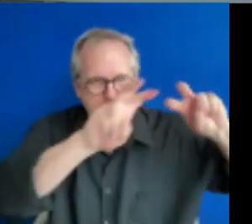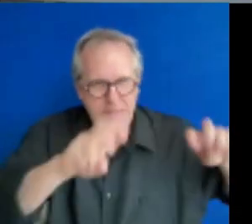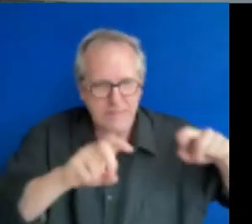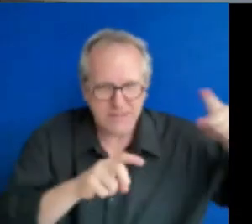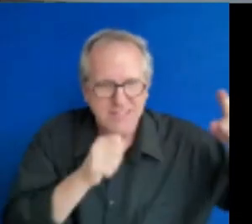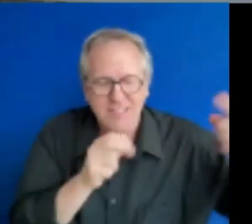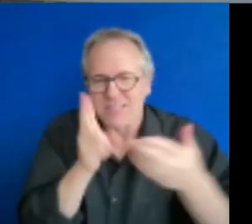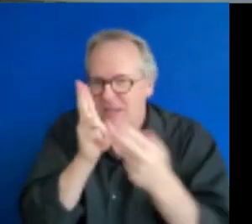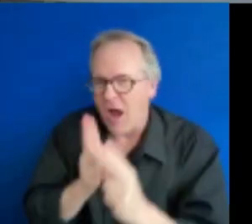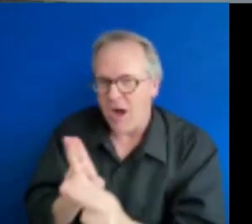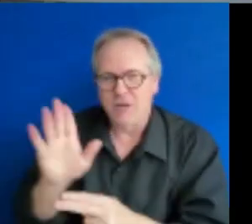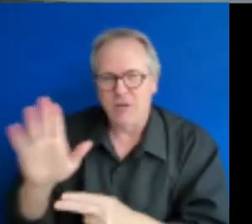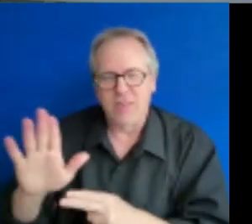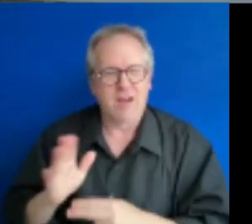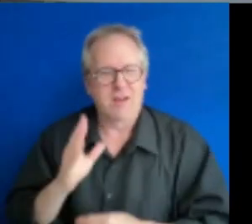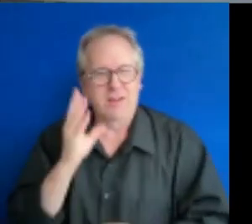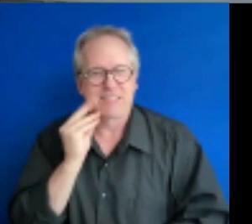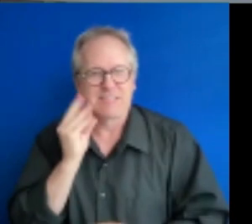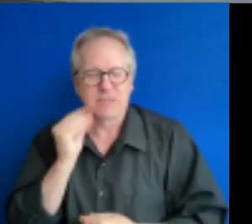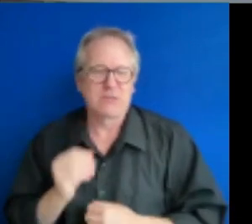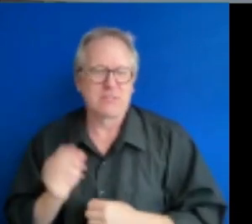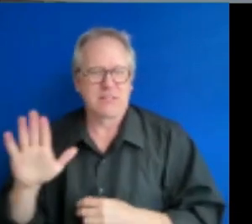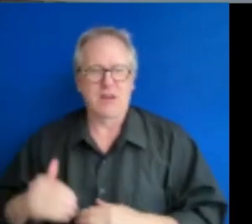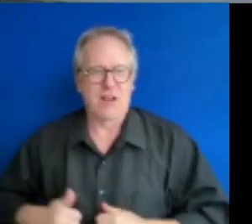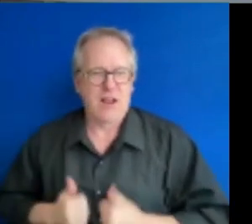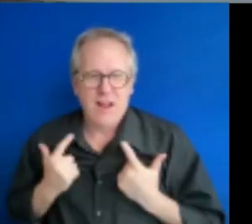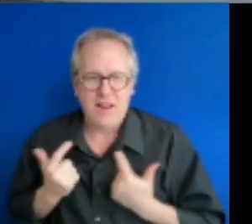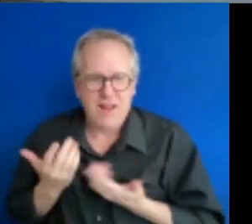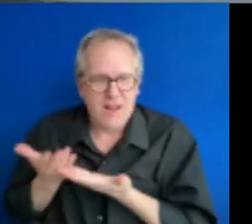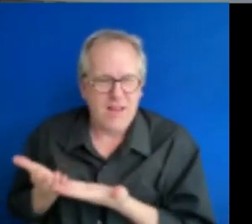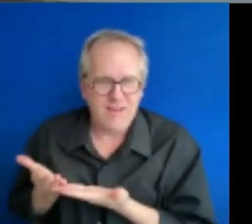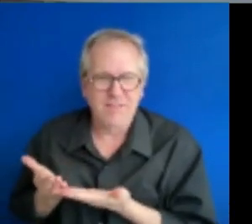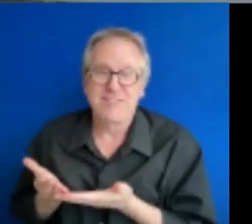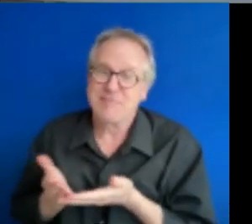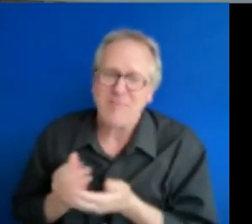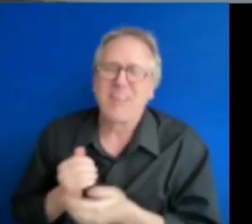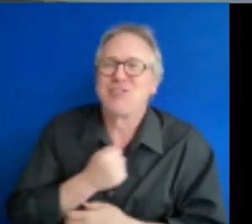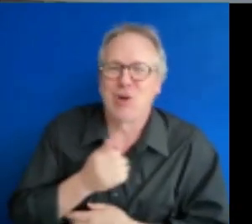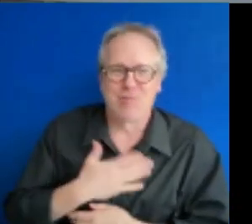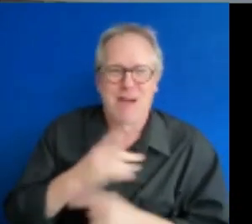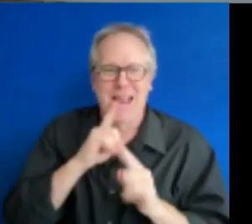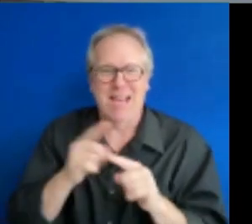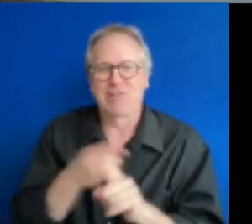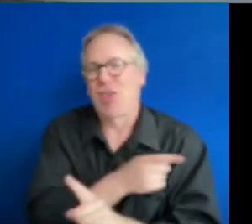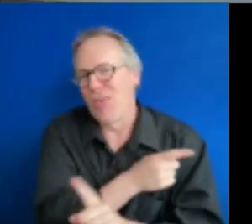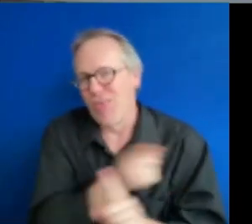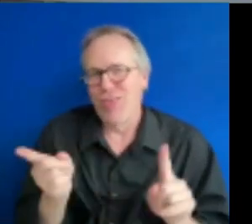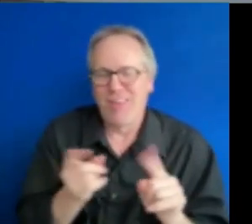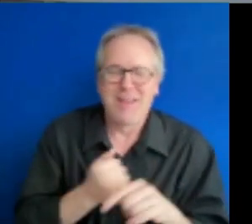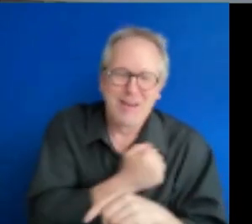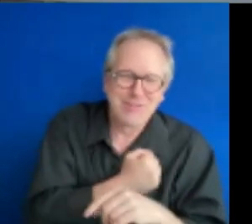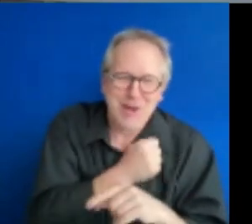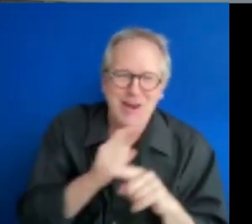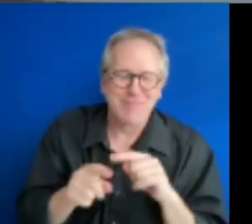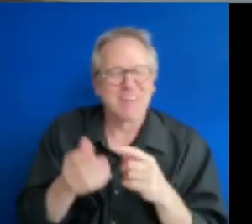honor the lived experiences that we have. So I don't know, that's a rambling answer. I apologize,